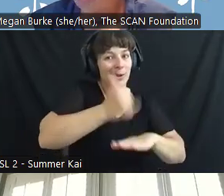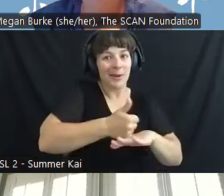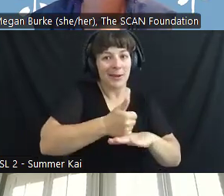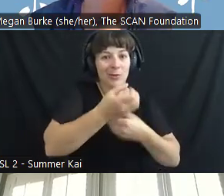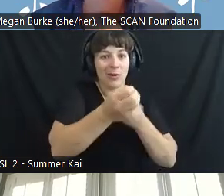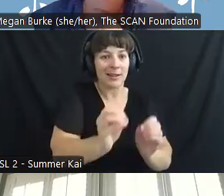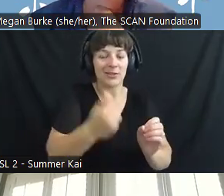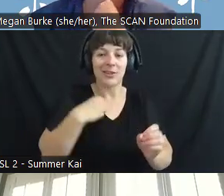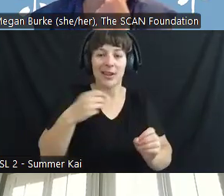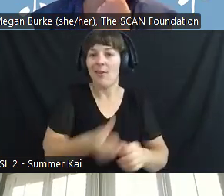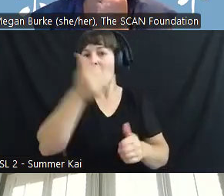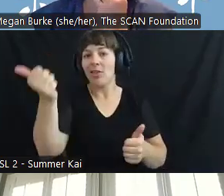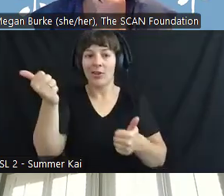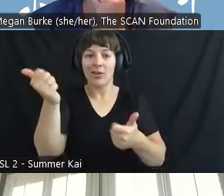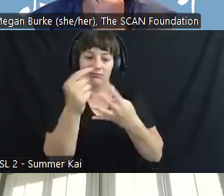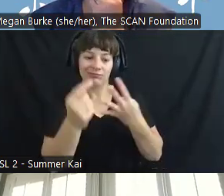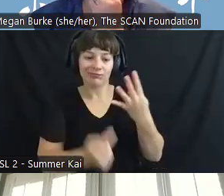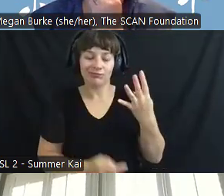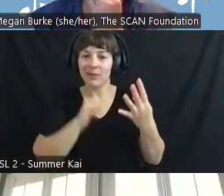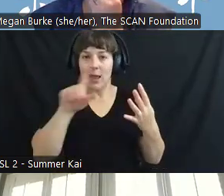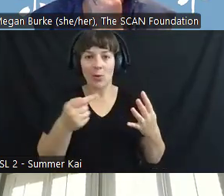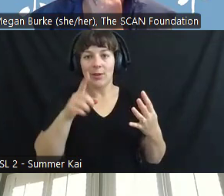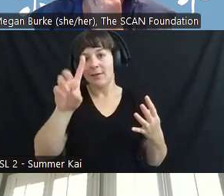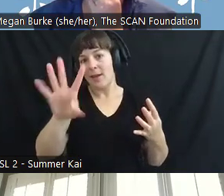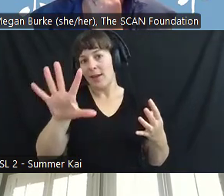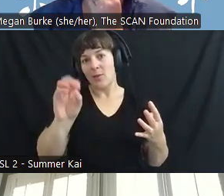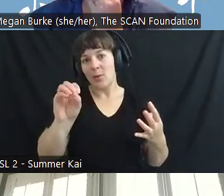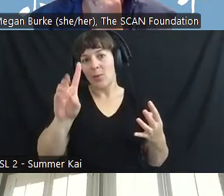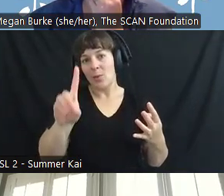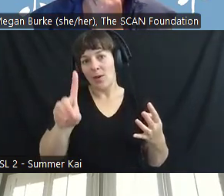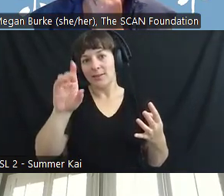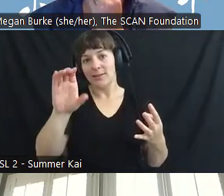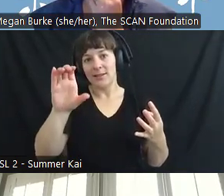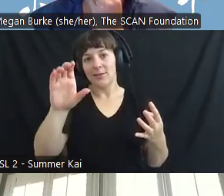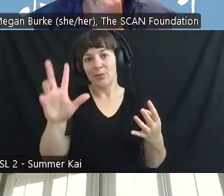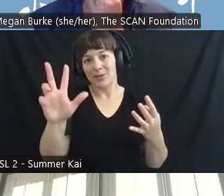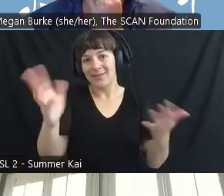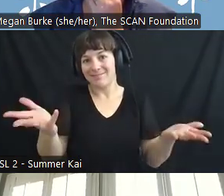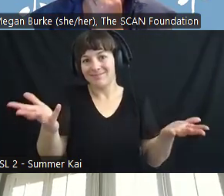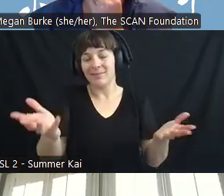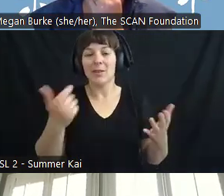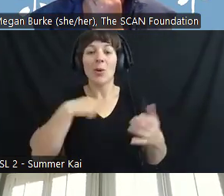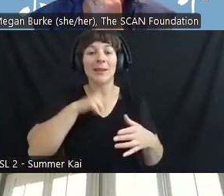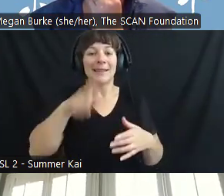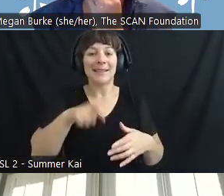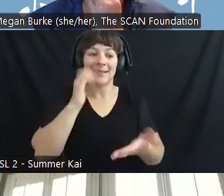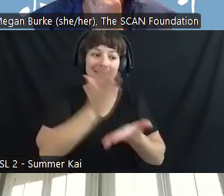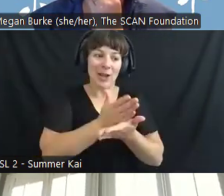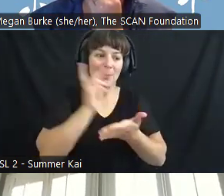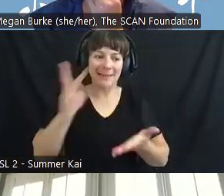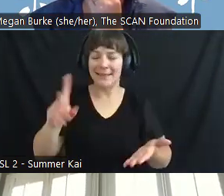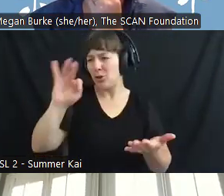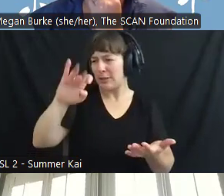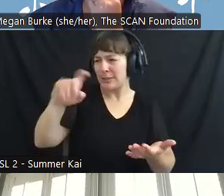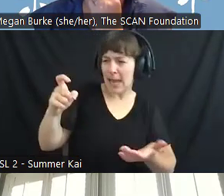other mechanisms besides the 501c3. And so I really think we need to stop looking at the tax implications, and we